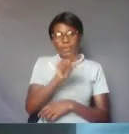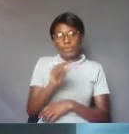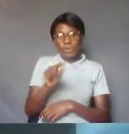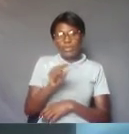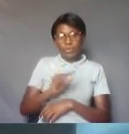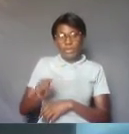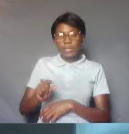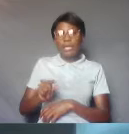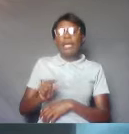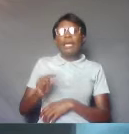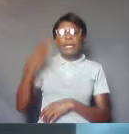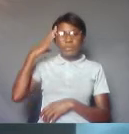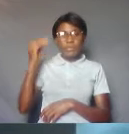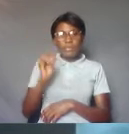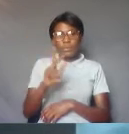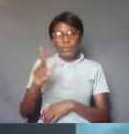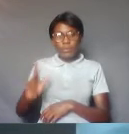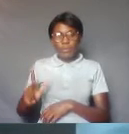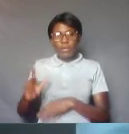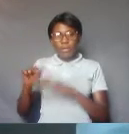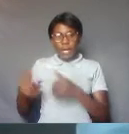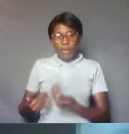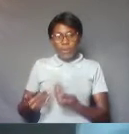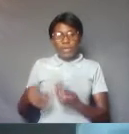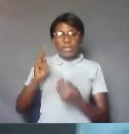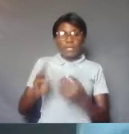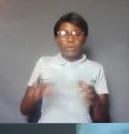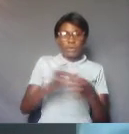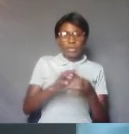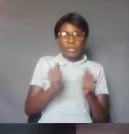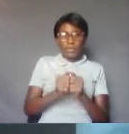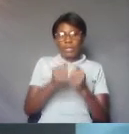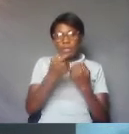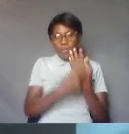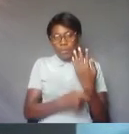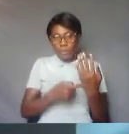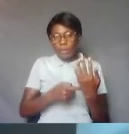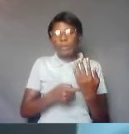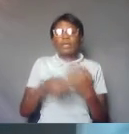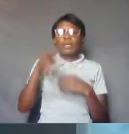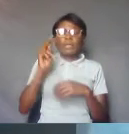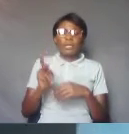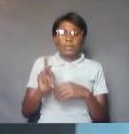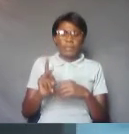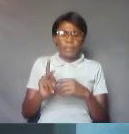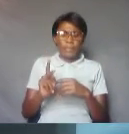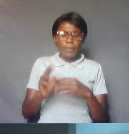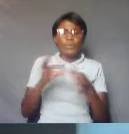people's experience to their context. And I'm delighted to give the floor to